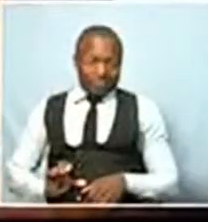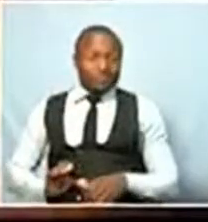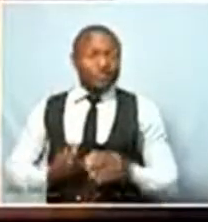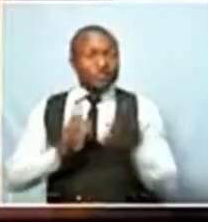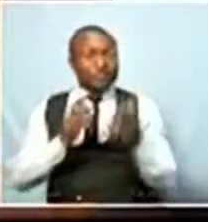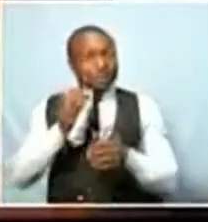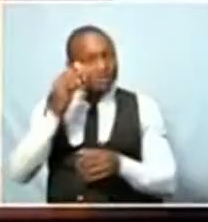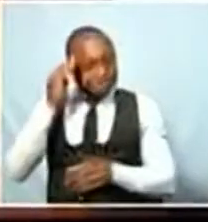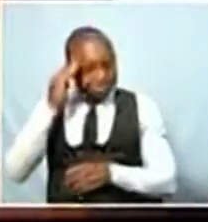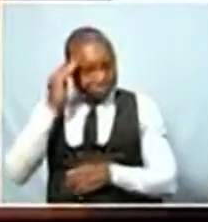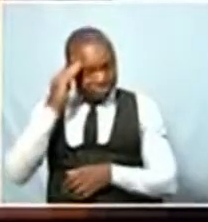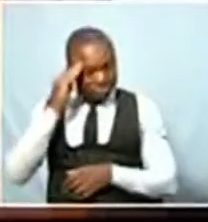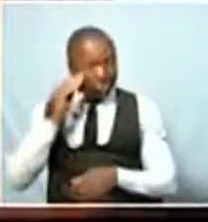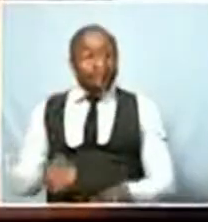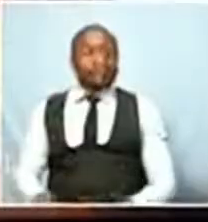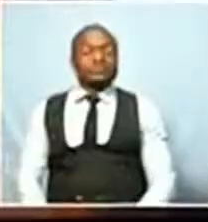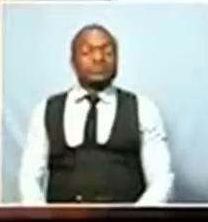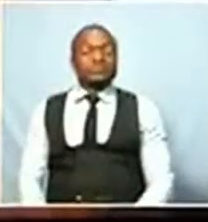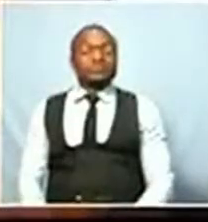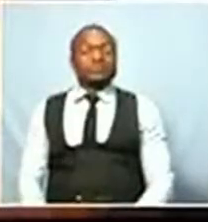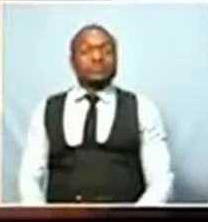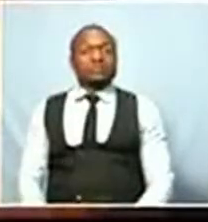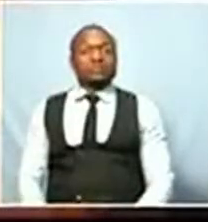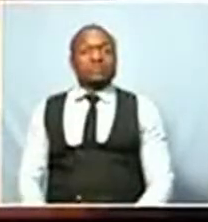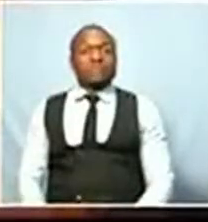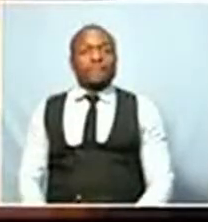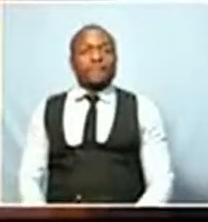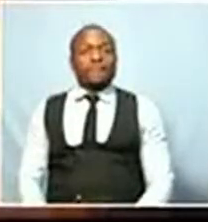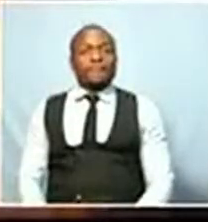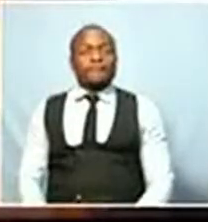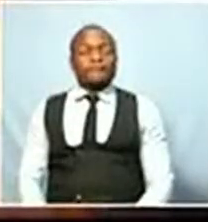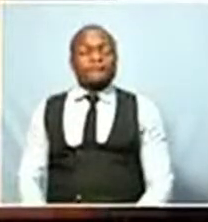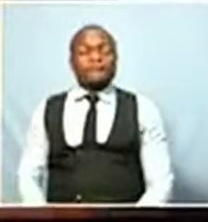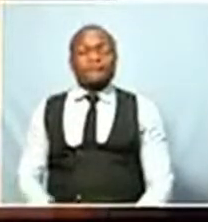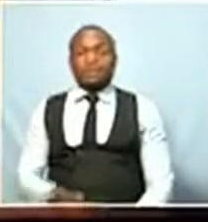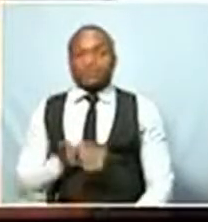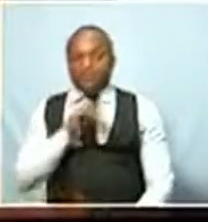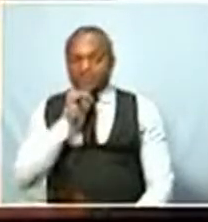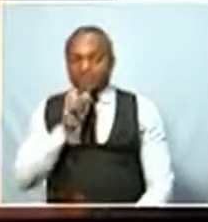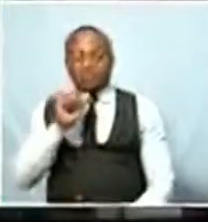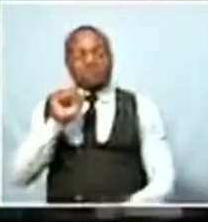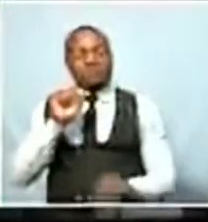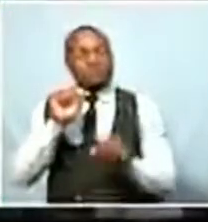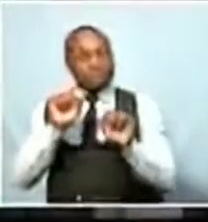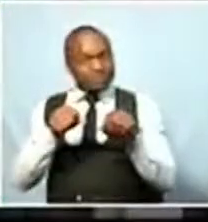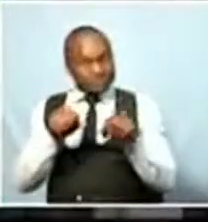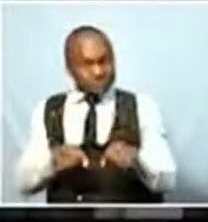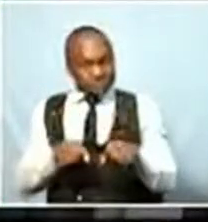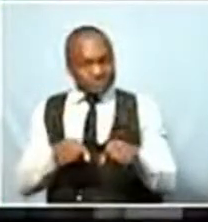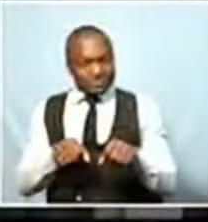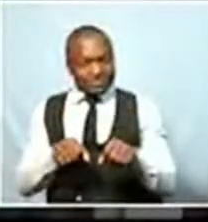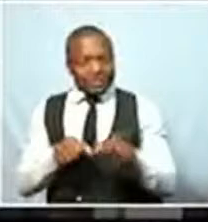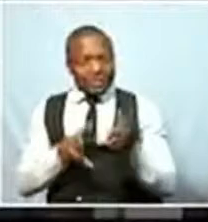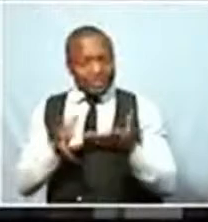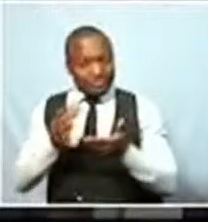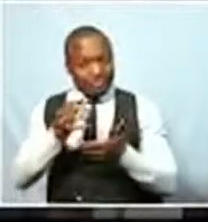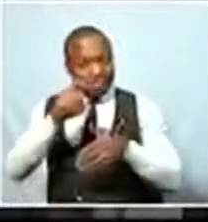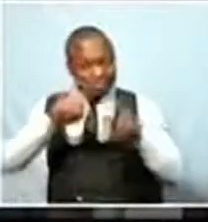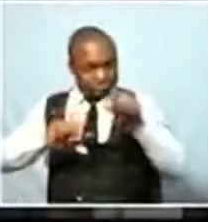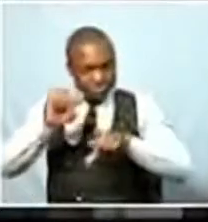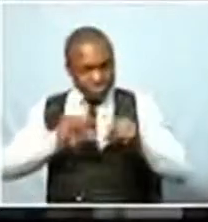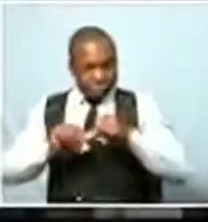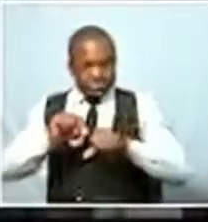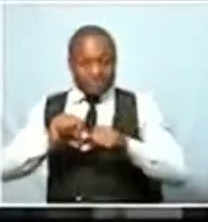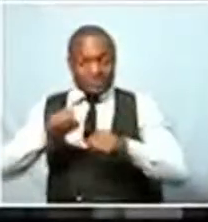like to know whether it isn't possible for you to anticipate the audit fees,